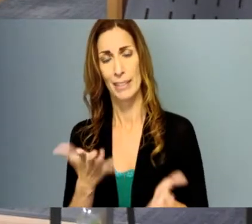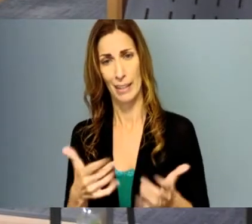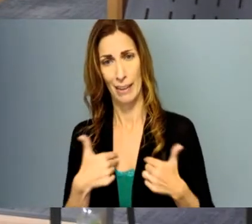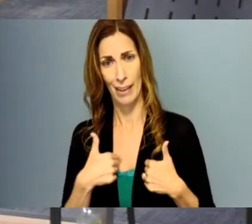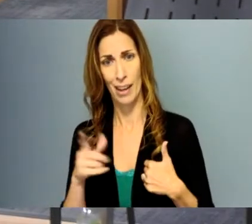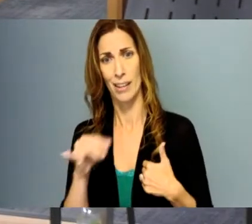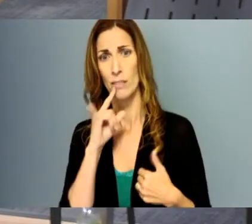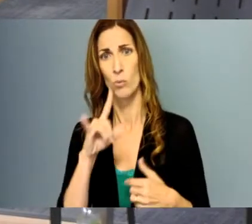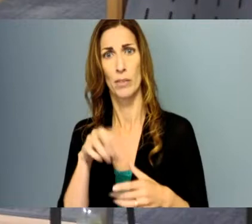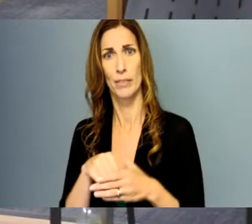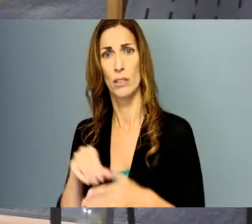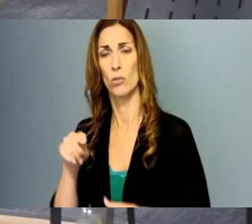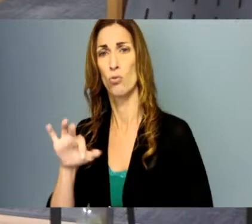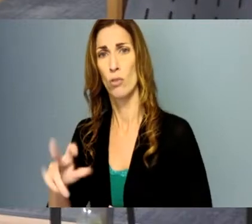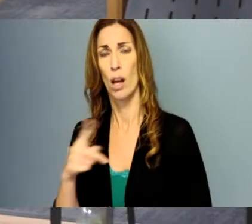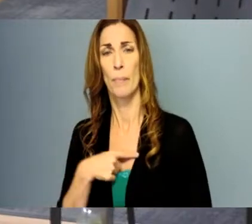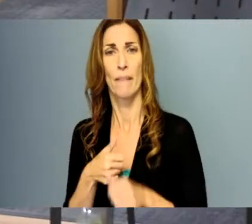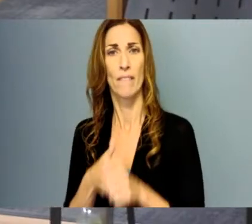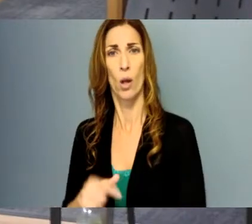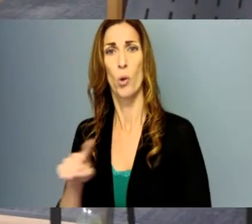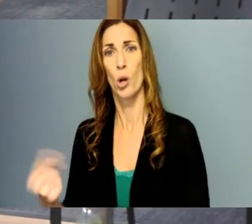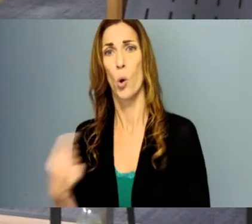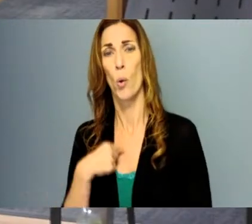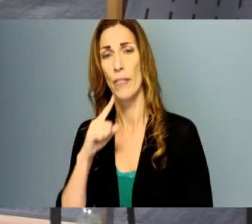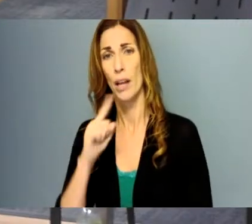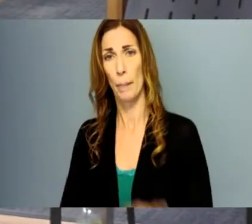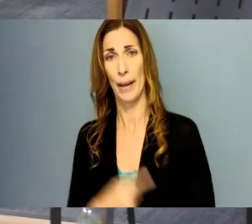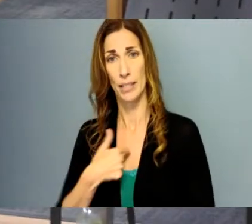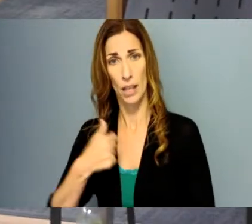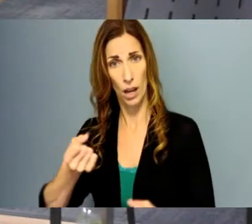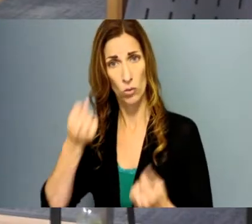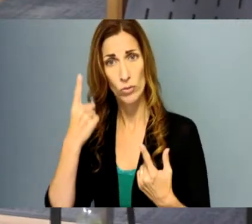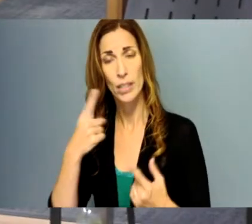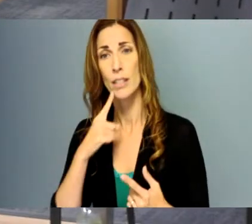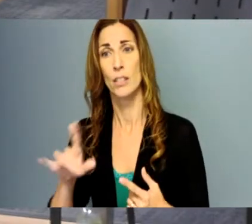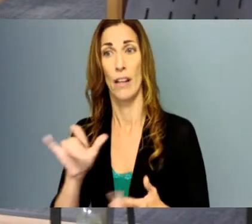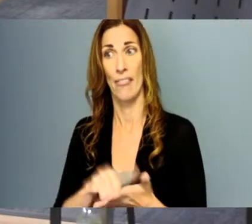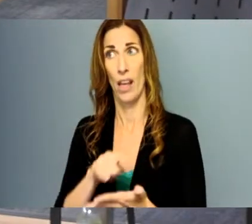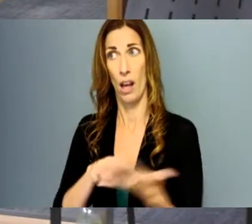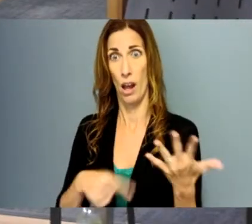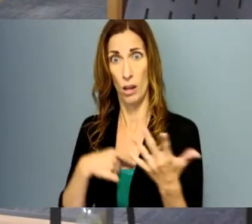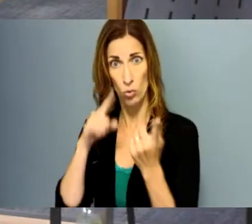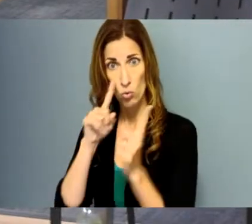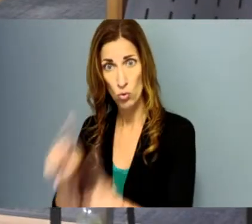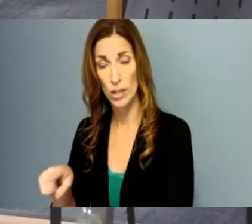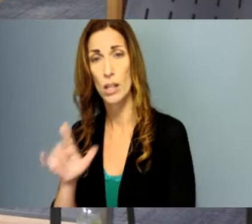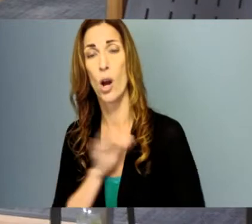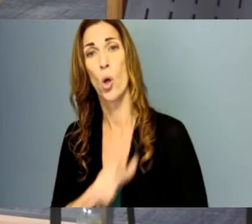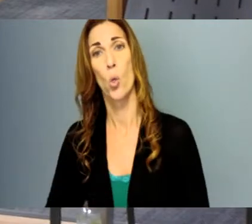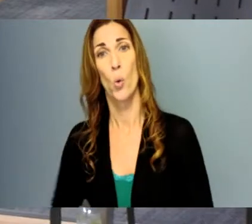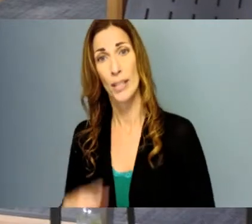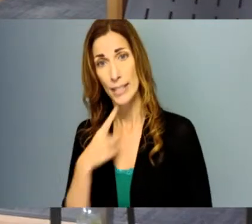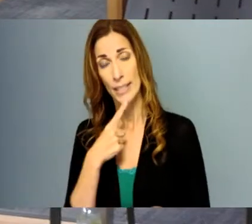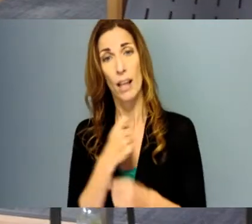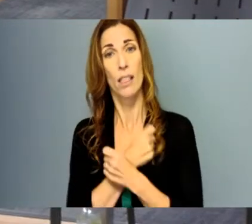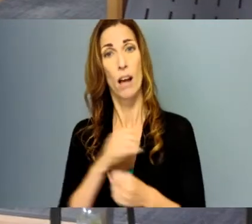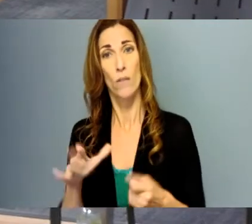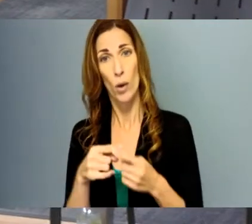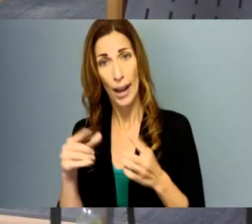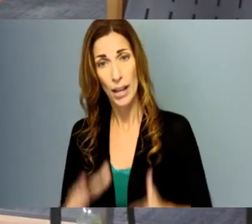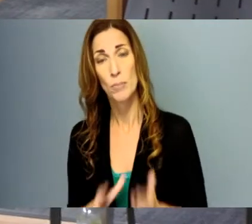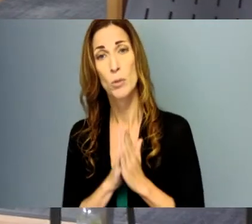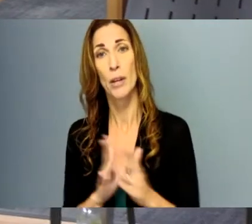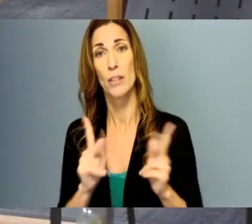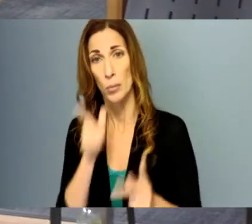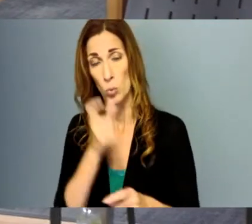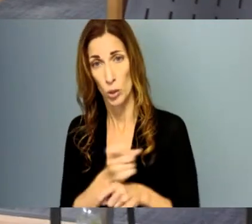fallen into a trap of obeying only those commands that I understand and with which I agree? Our Lord has said, love your enemies and pray for those who